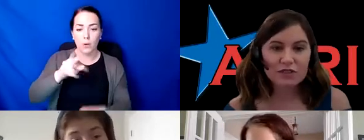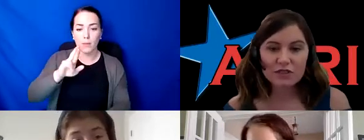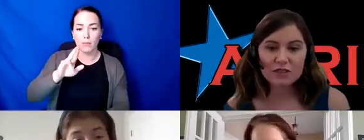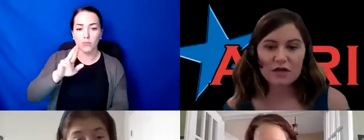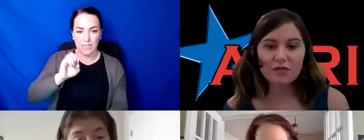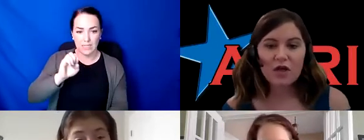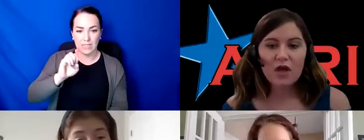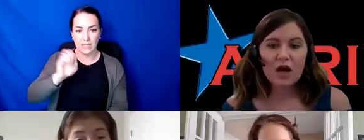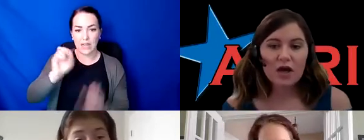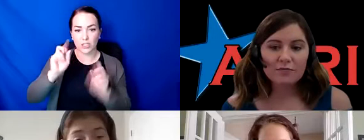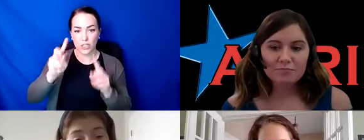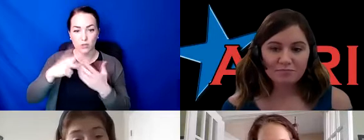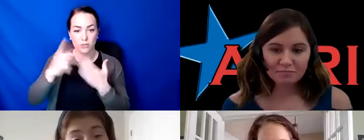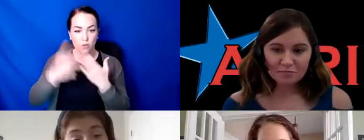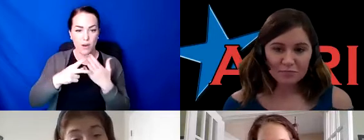pre-educational transition stuff